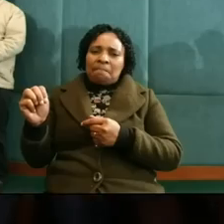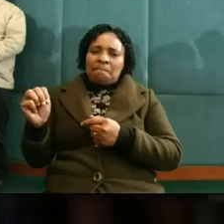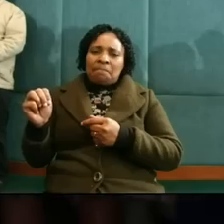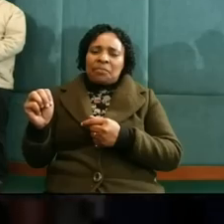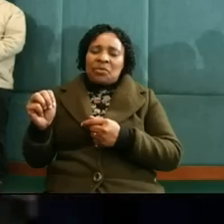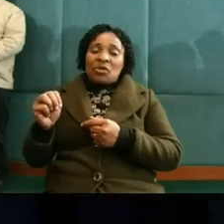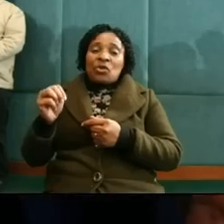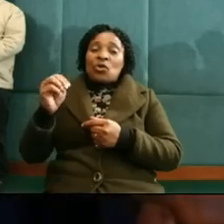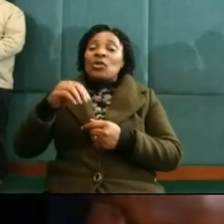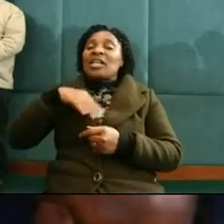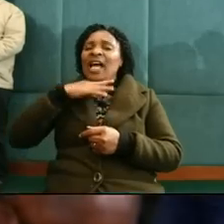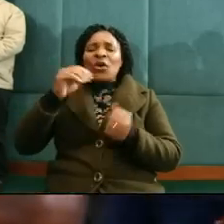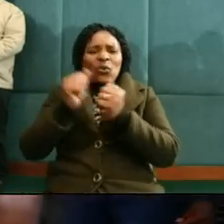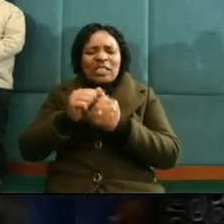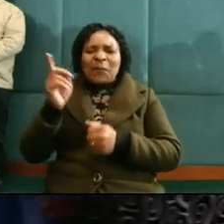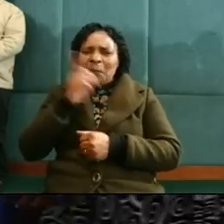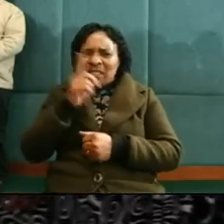You die with that bitterness.